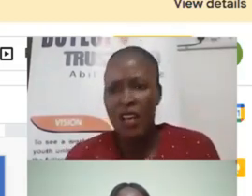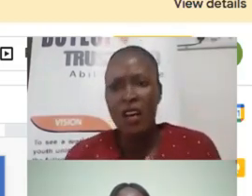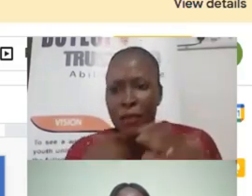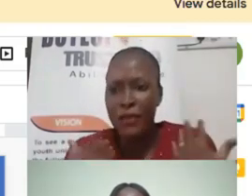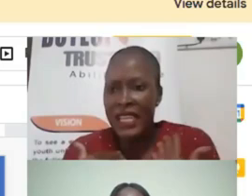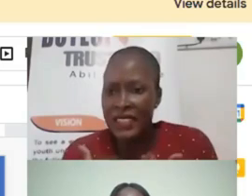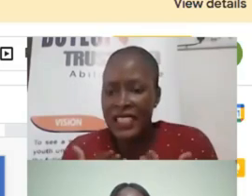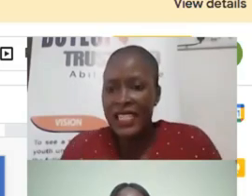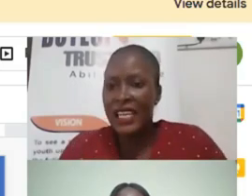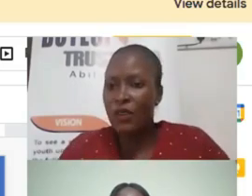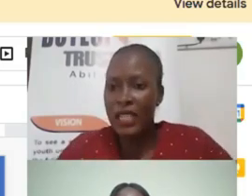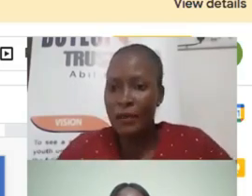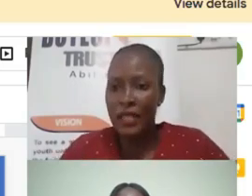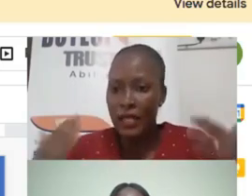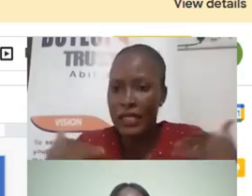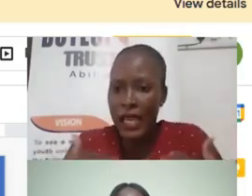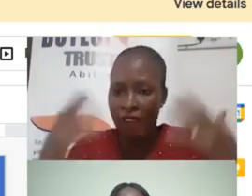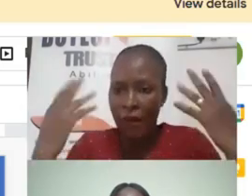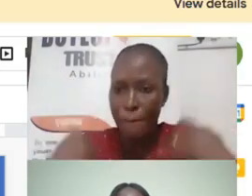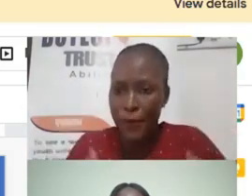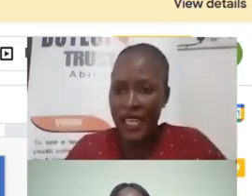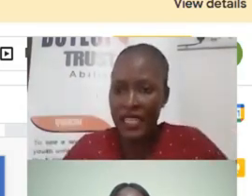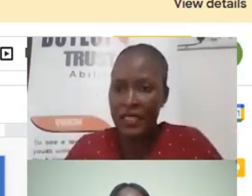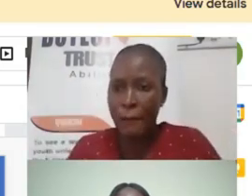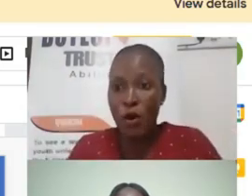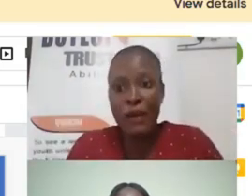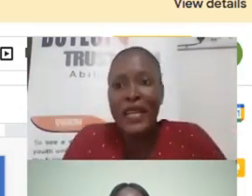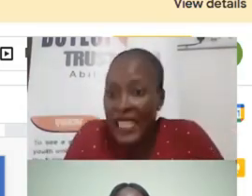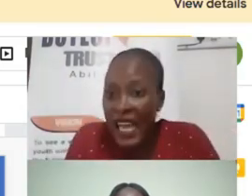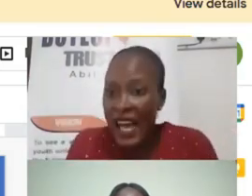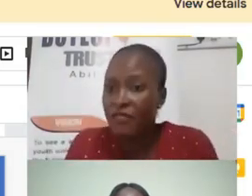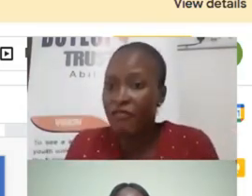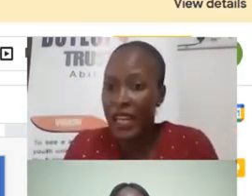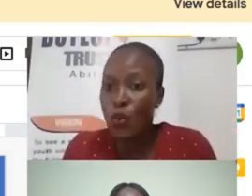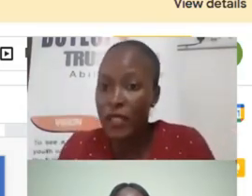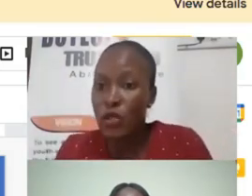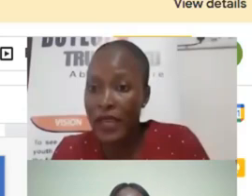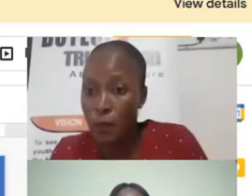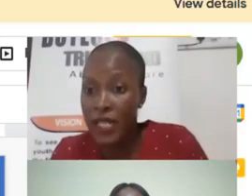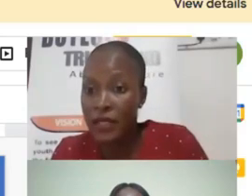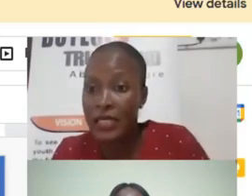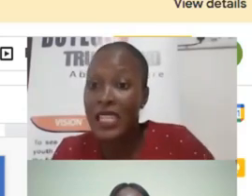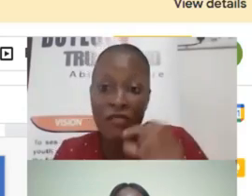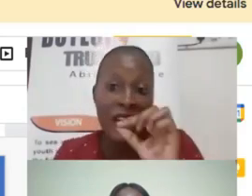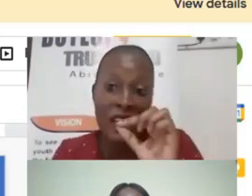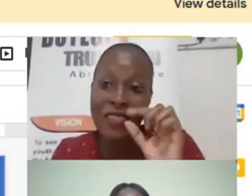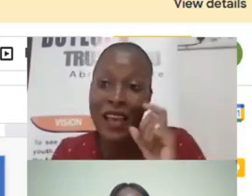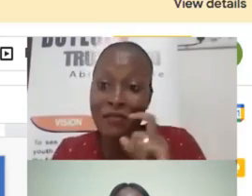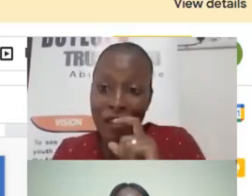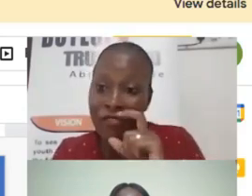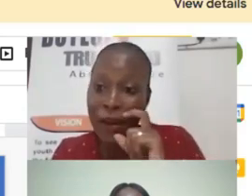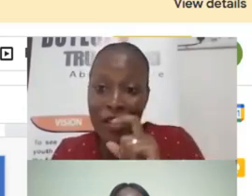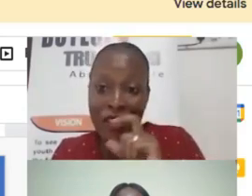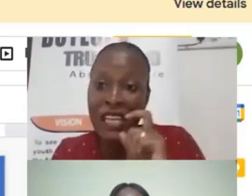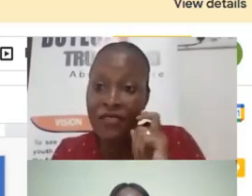pain, maybe they are sick or something, they have a pain in their body, but they can't find words to express it, even if they